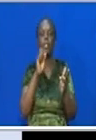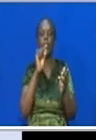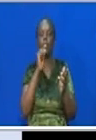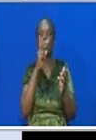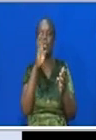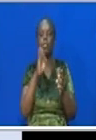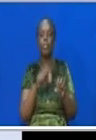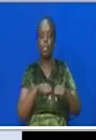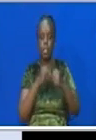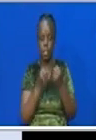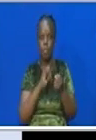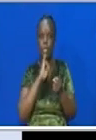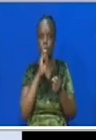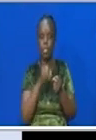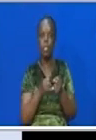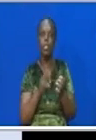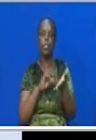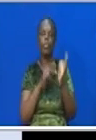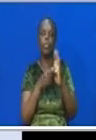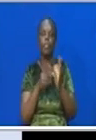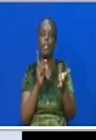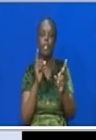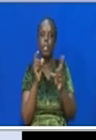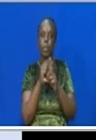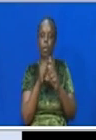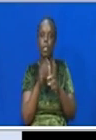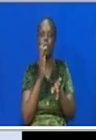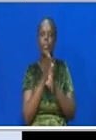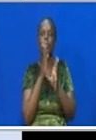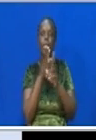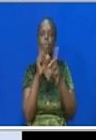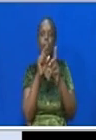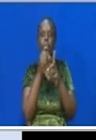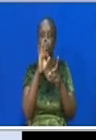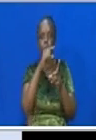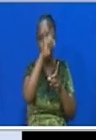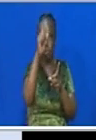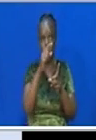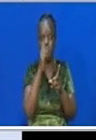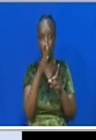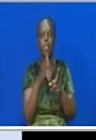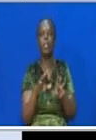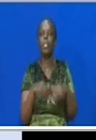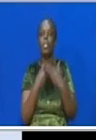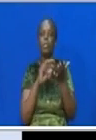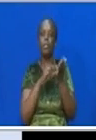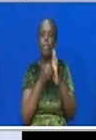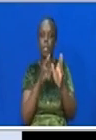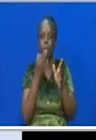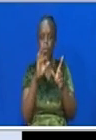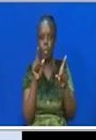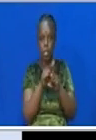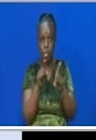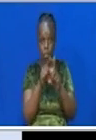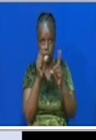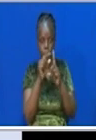is. You need to define these terms which are called the key words of the question. You need to discuss them. You need to give the meaning of these words